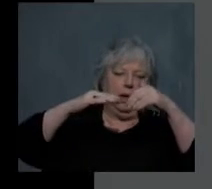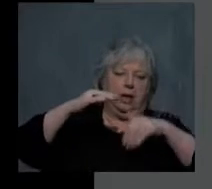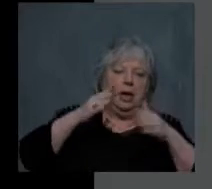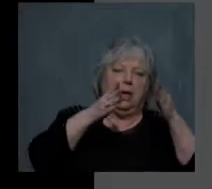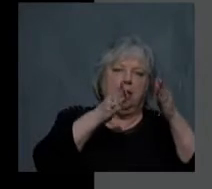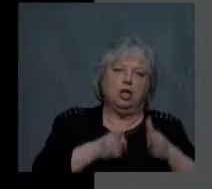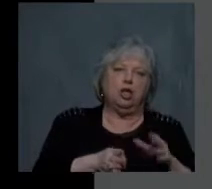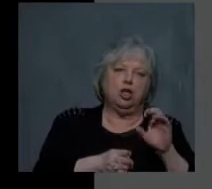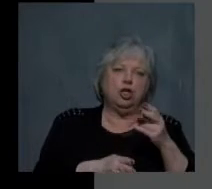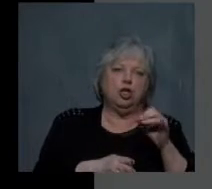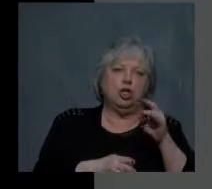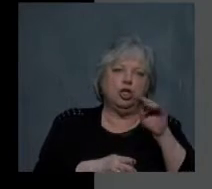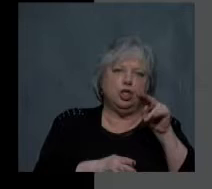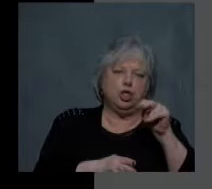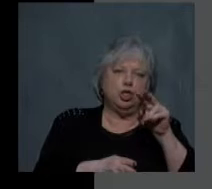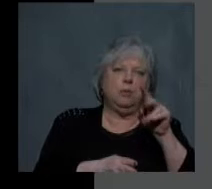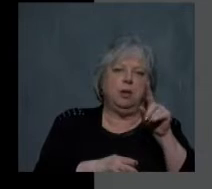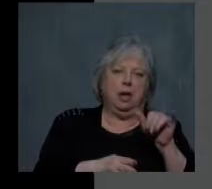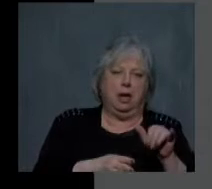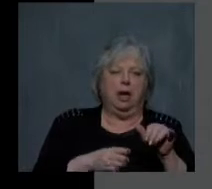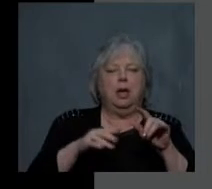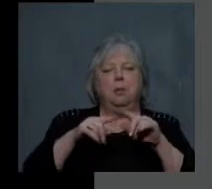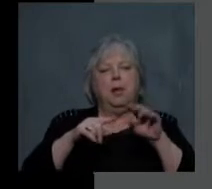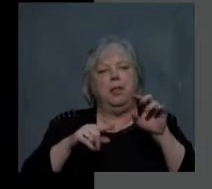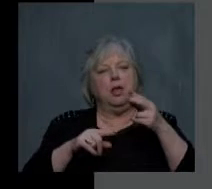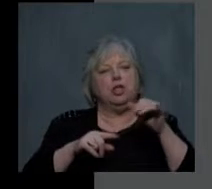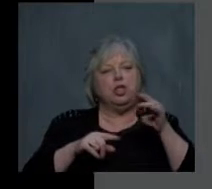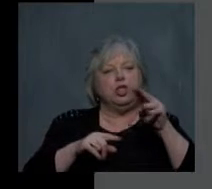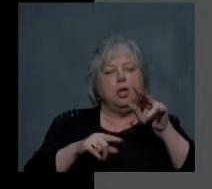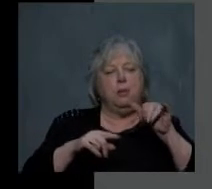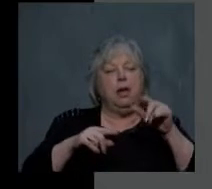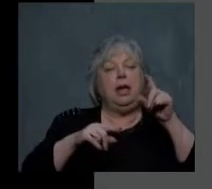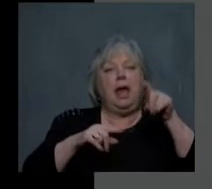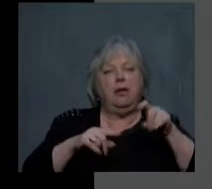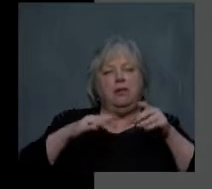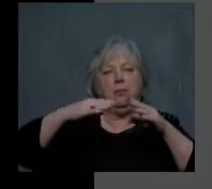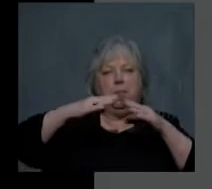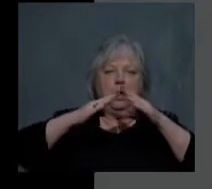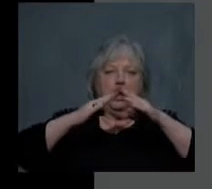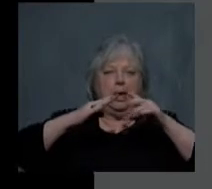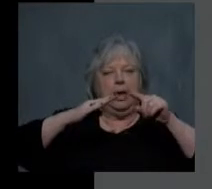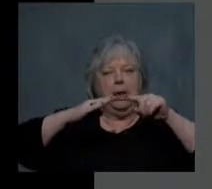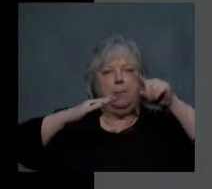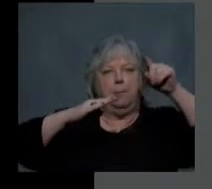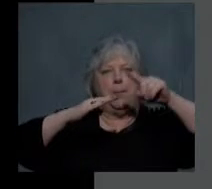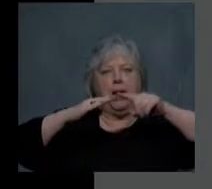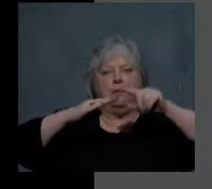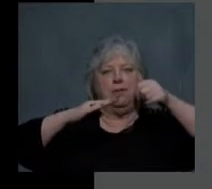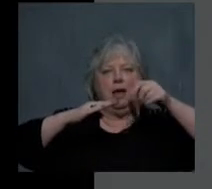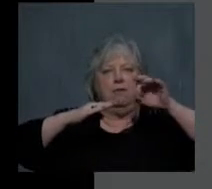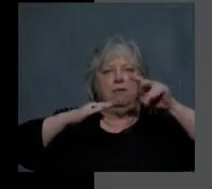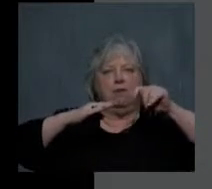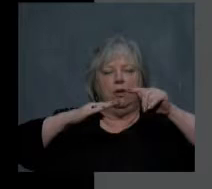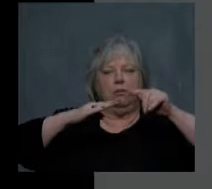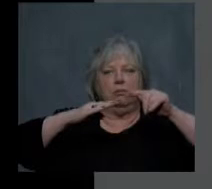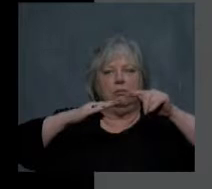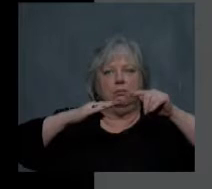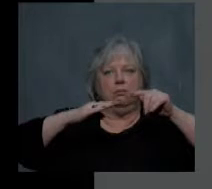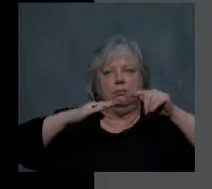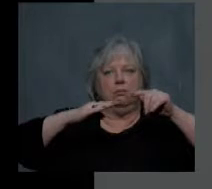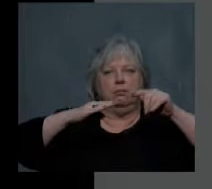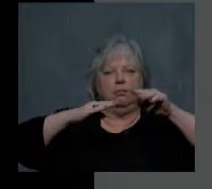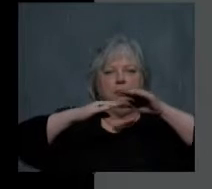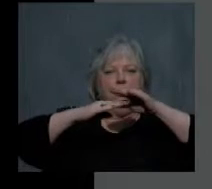chimney. The top of the chimney must be above the elevation of the roof slope at a 10-foot diameter horizontal